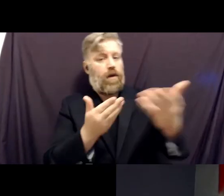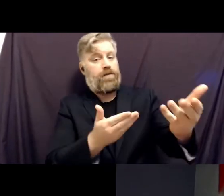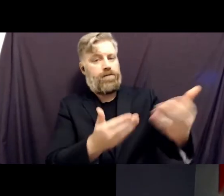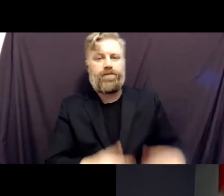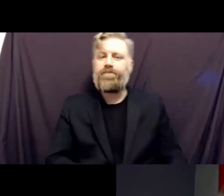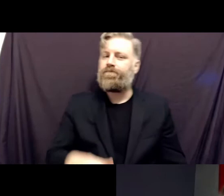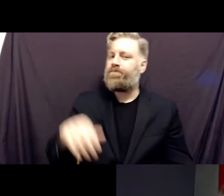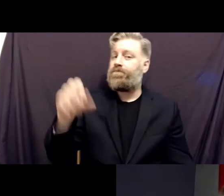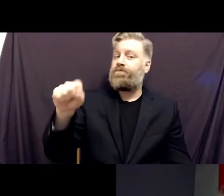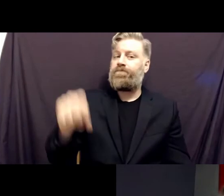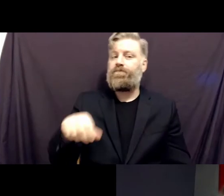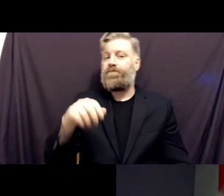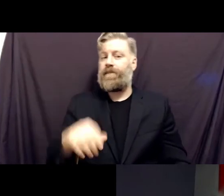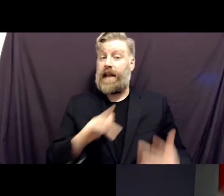is